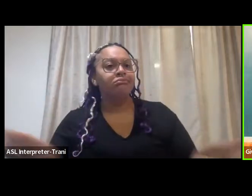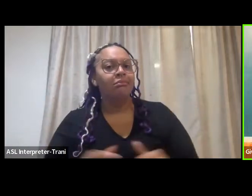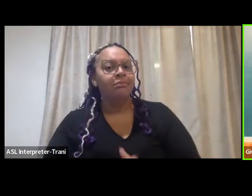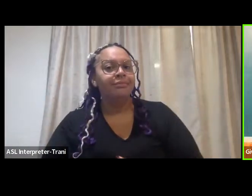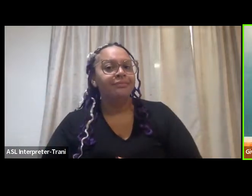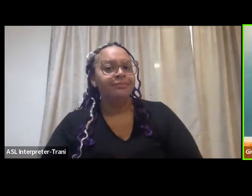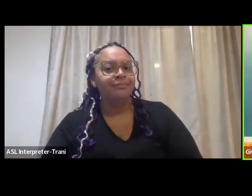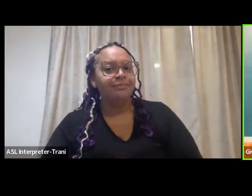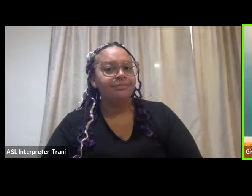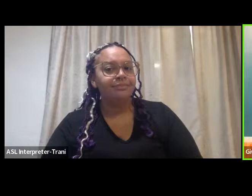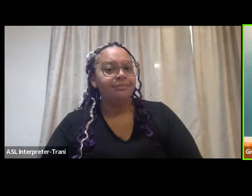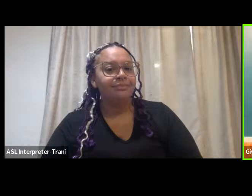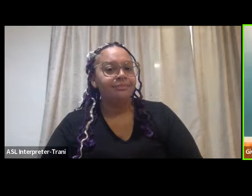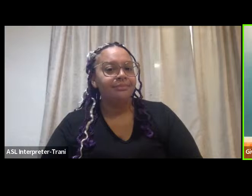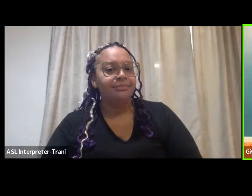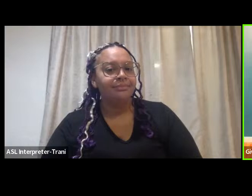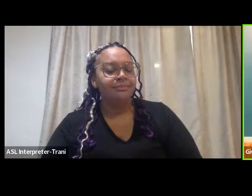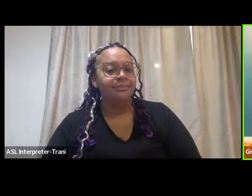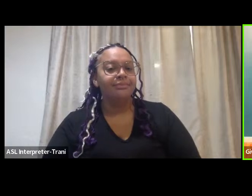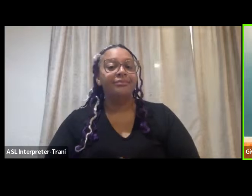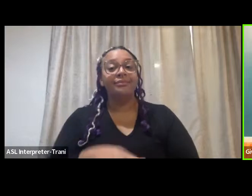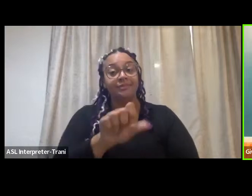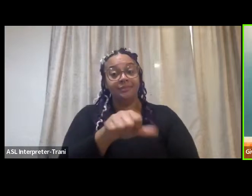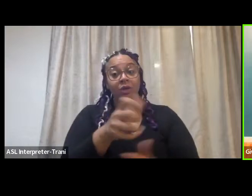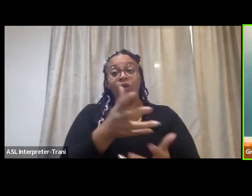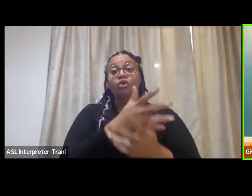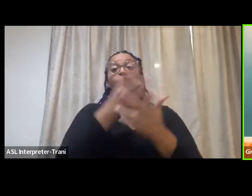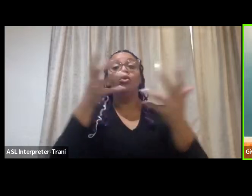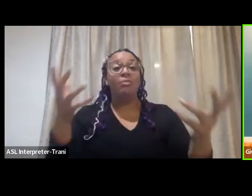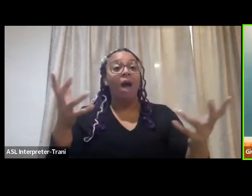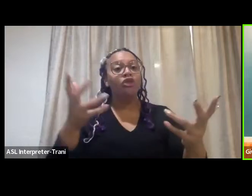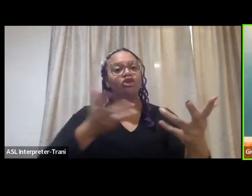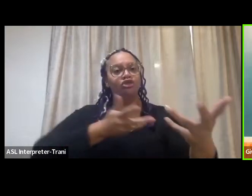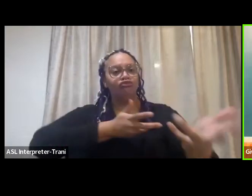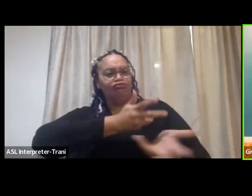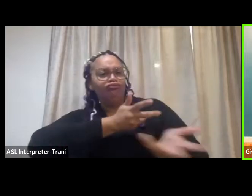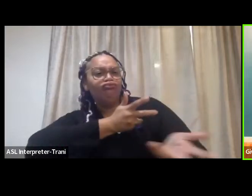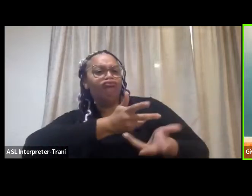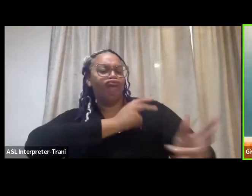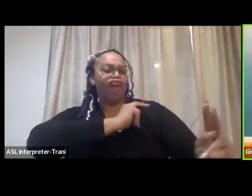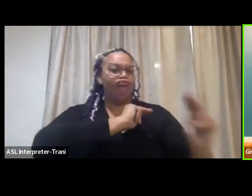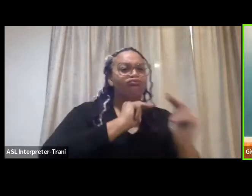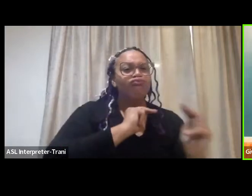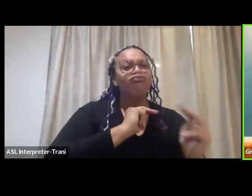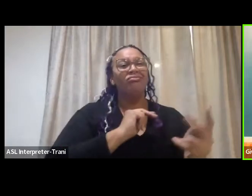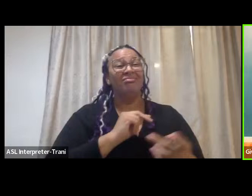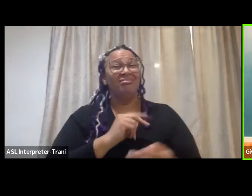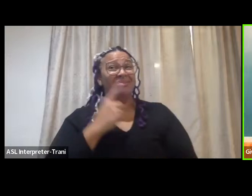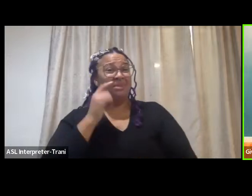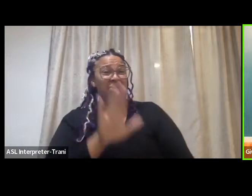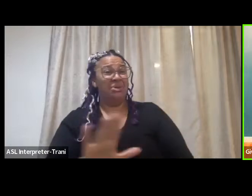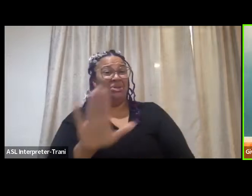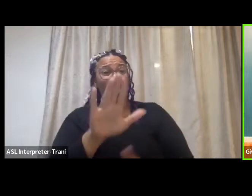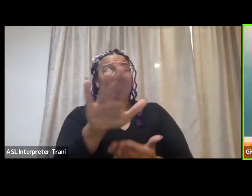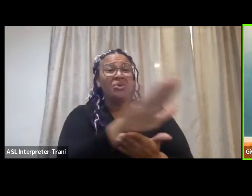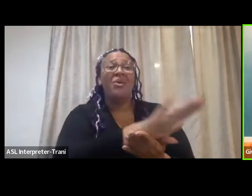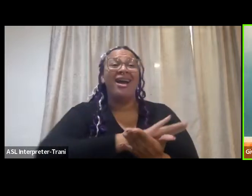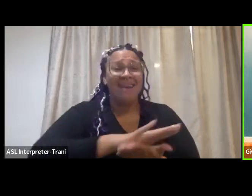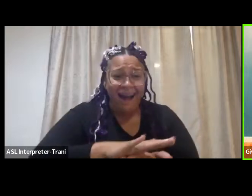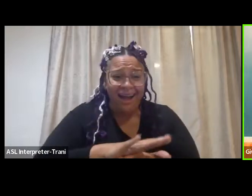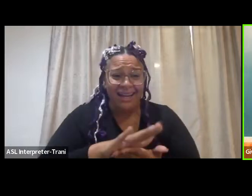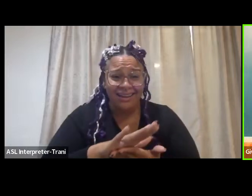yeah, too much diplomacy. Absolutely. Y'all are so kind. You're so kind